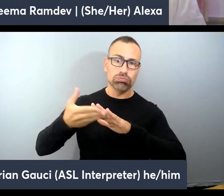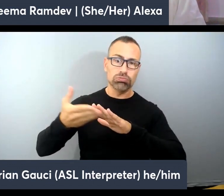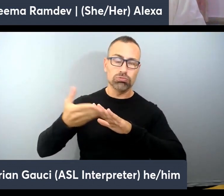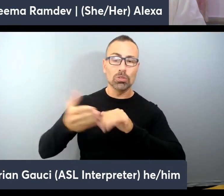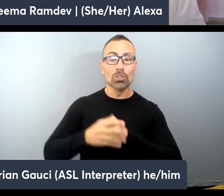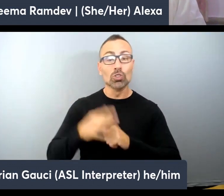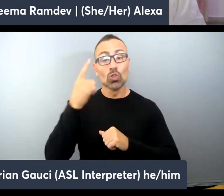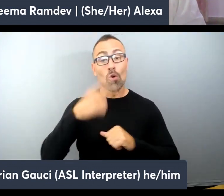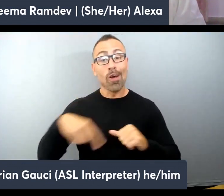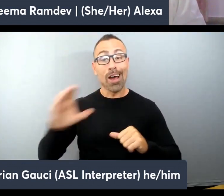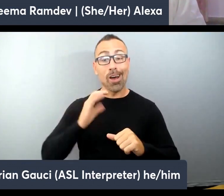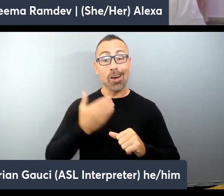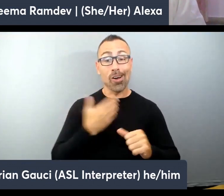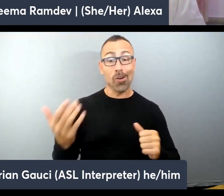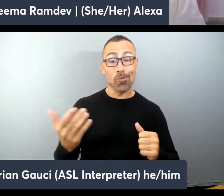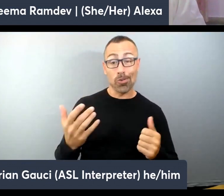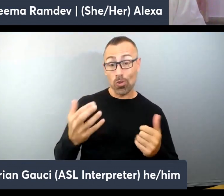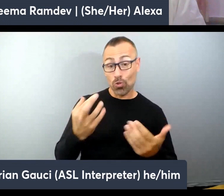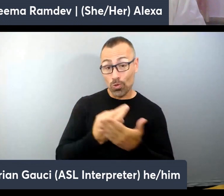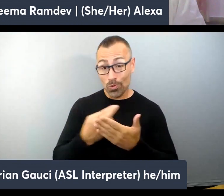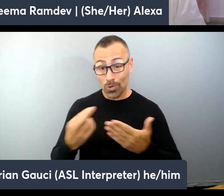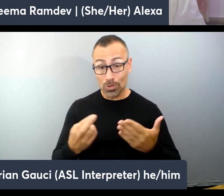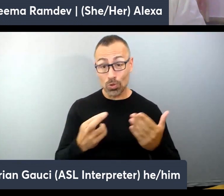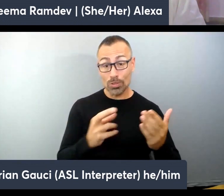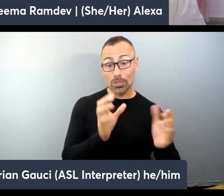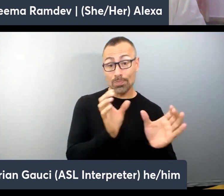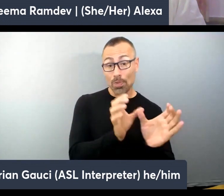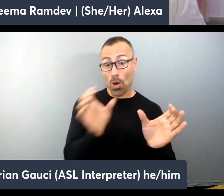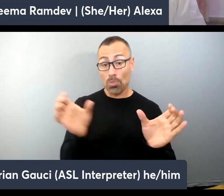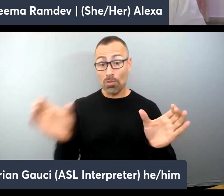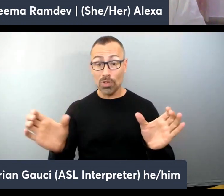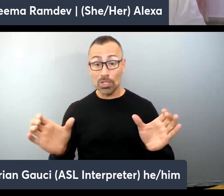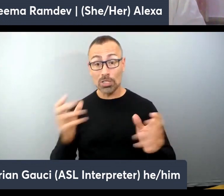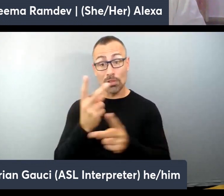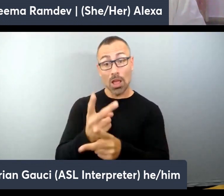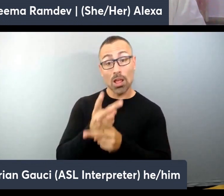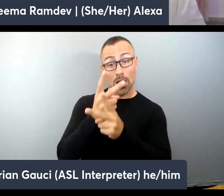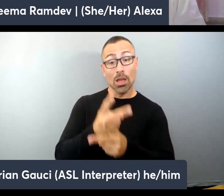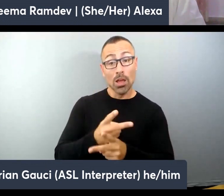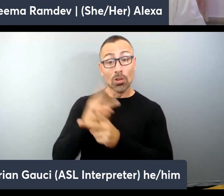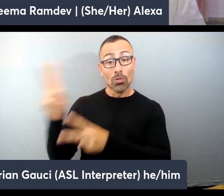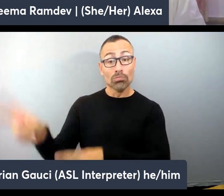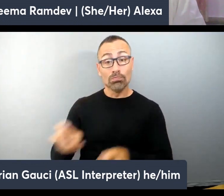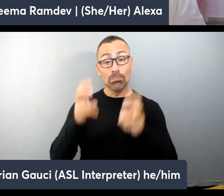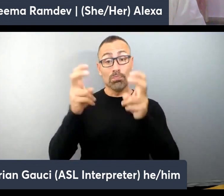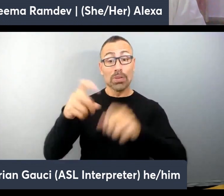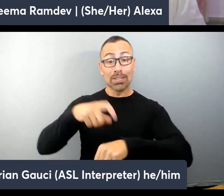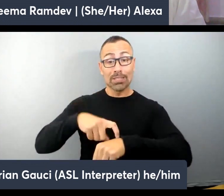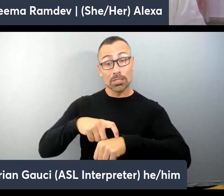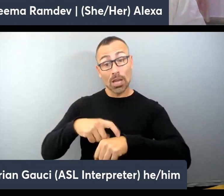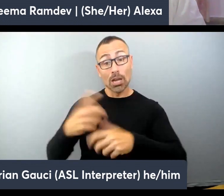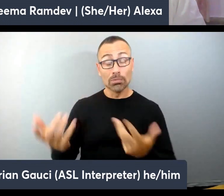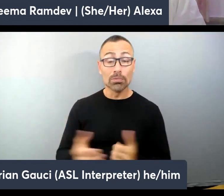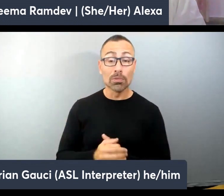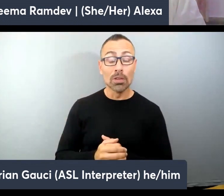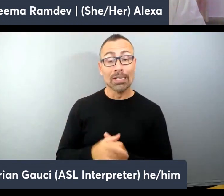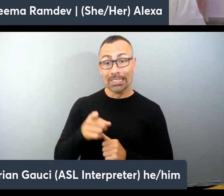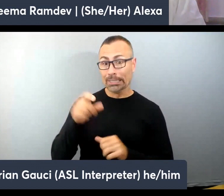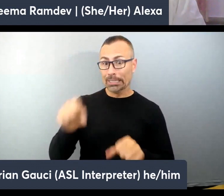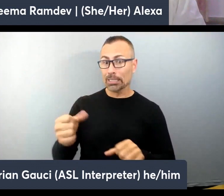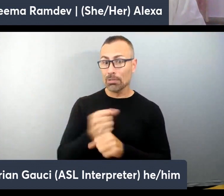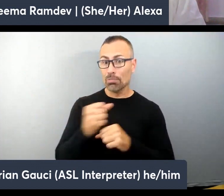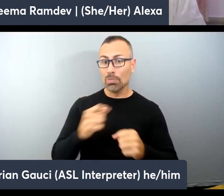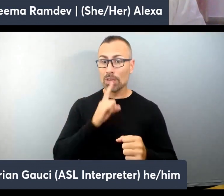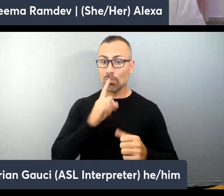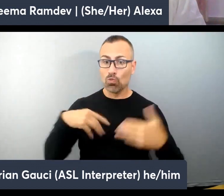loads. And this over time can make streaming ETL pretty expensive, especially for customers with low or sporadic